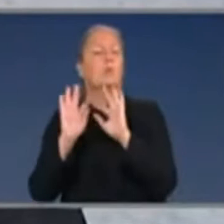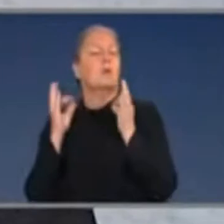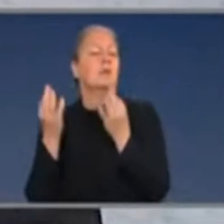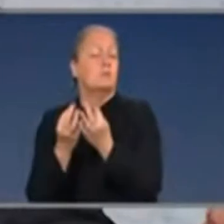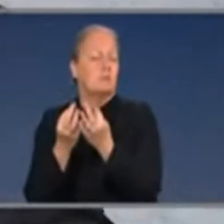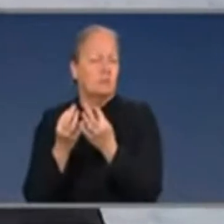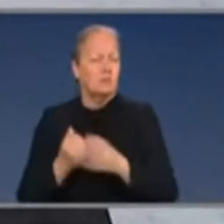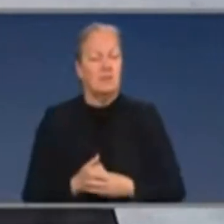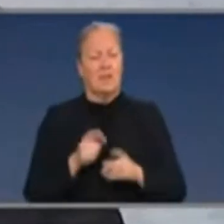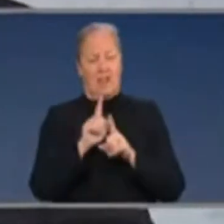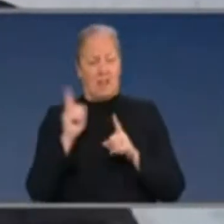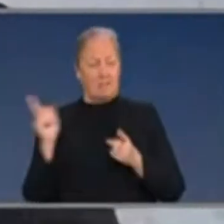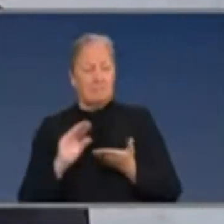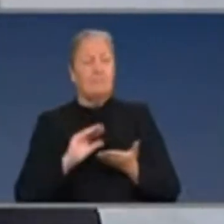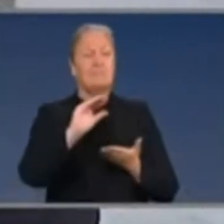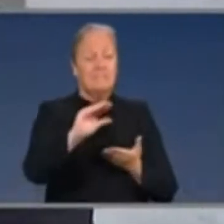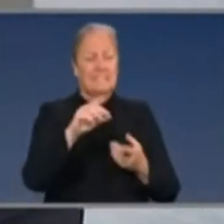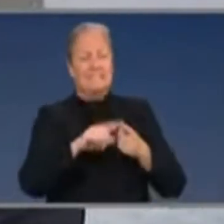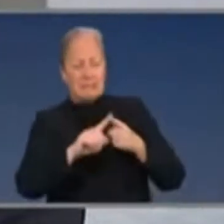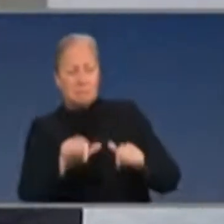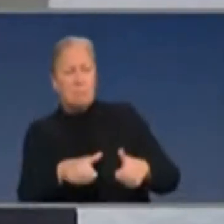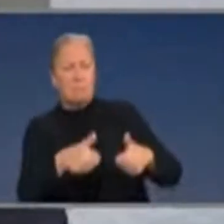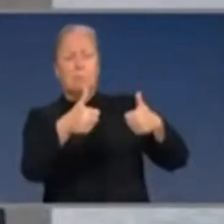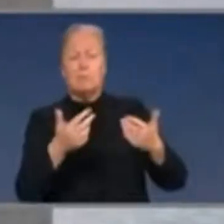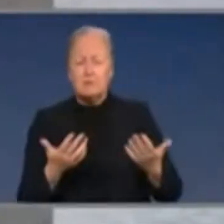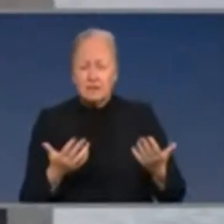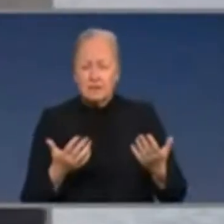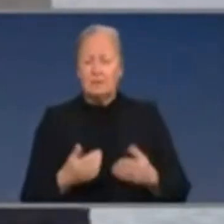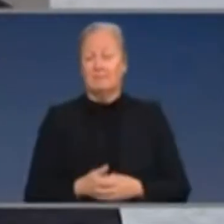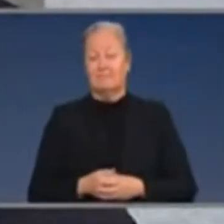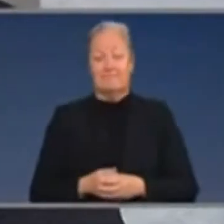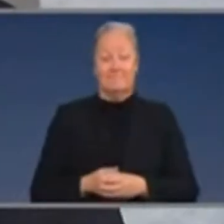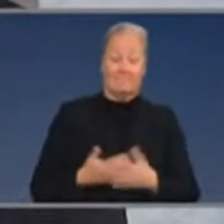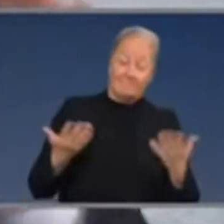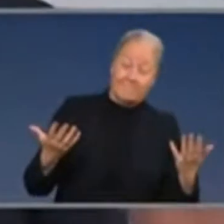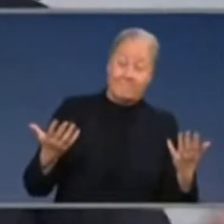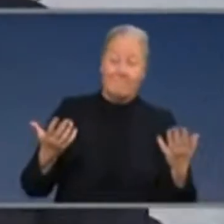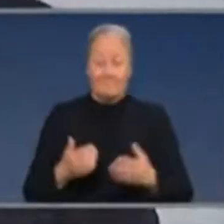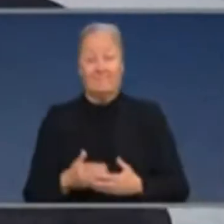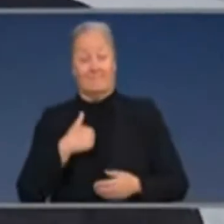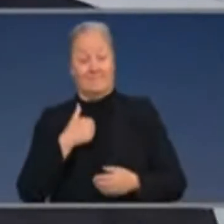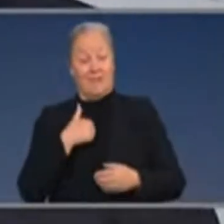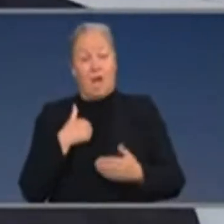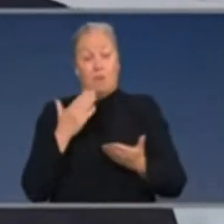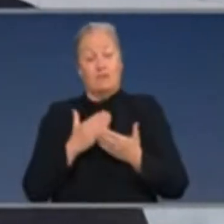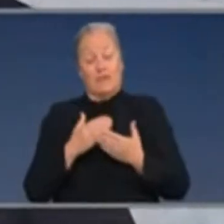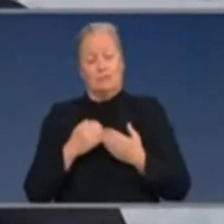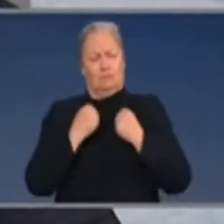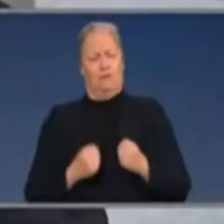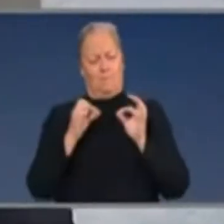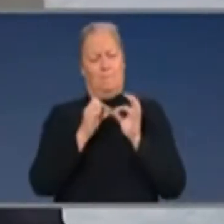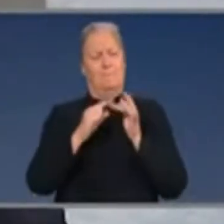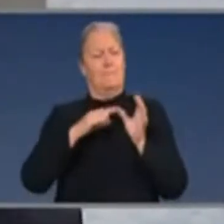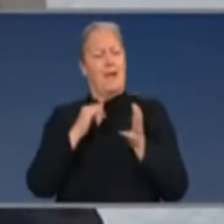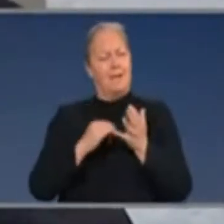And I mean, Clontarf is one that I've often talked to you. I have a personal association with it, so I have a massive declared bias.